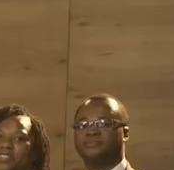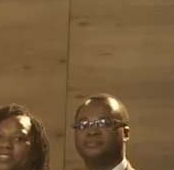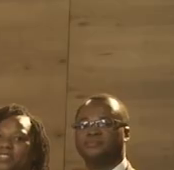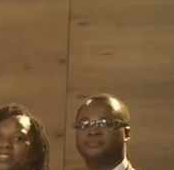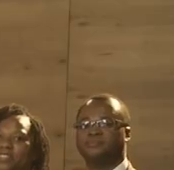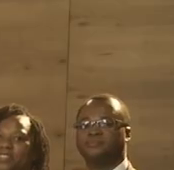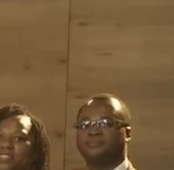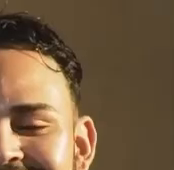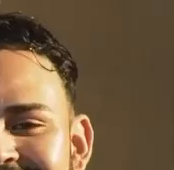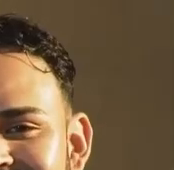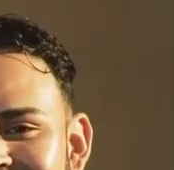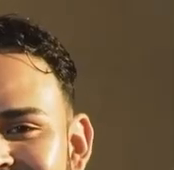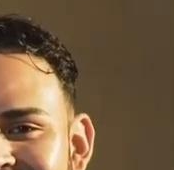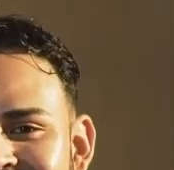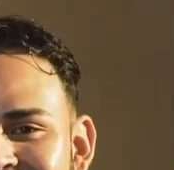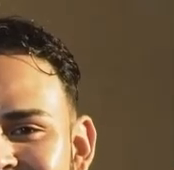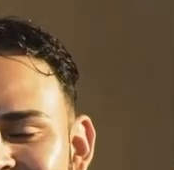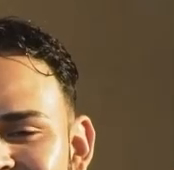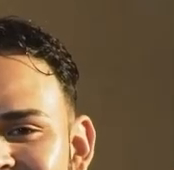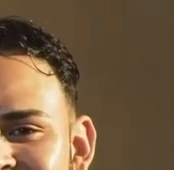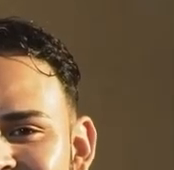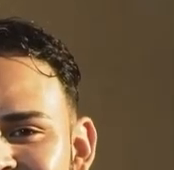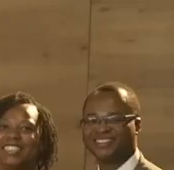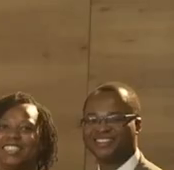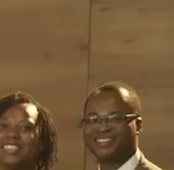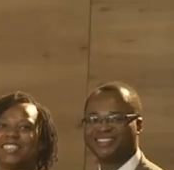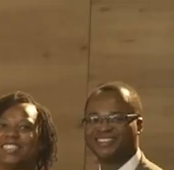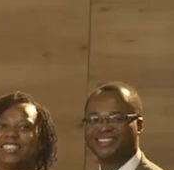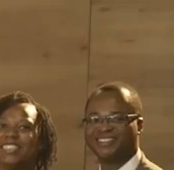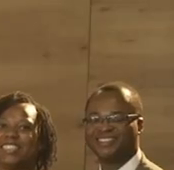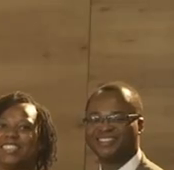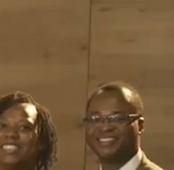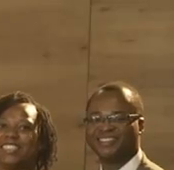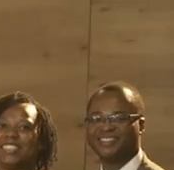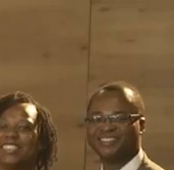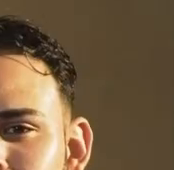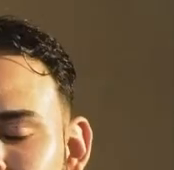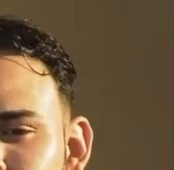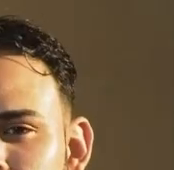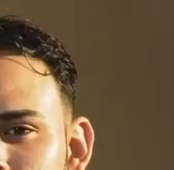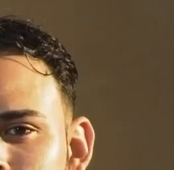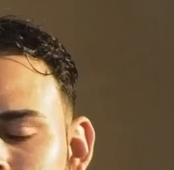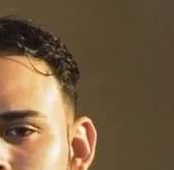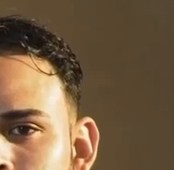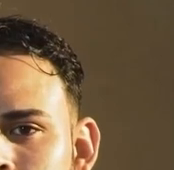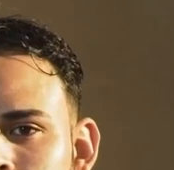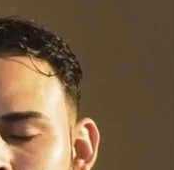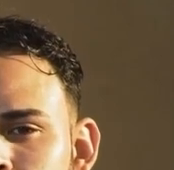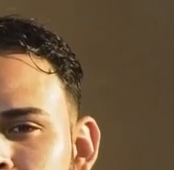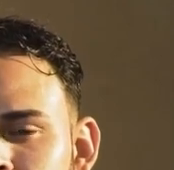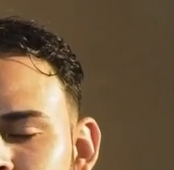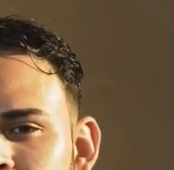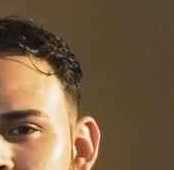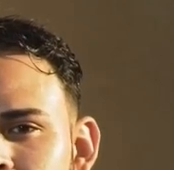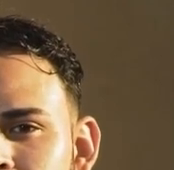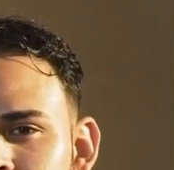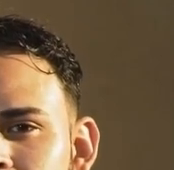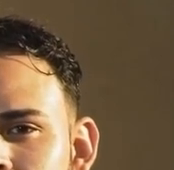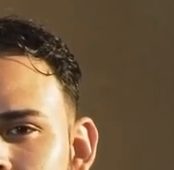pastors at the Church Lawton. Hey, I'm Josh Trueblood, lead pastor at Grace Fellowship Church, and we're all agreed on this. The most important thing is